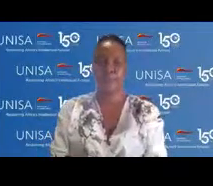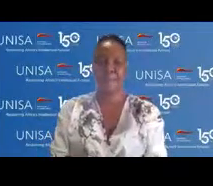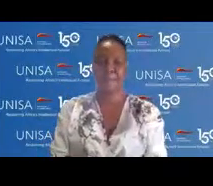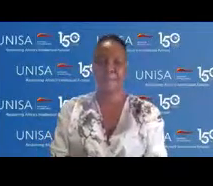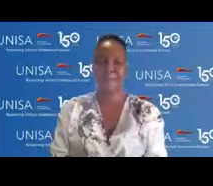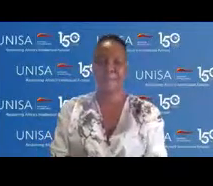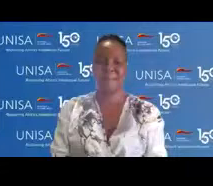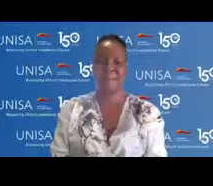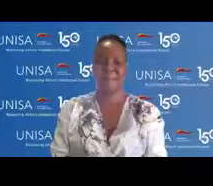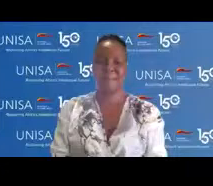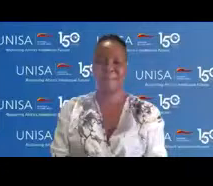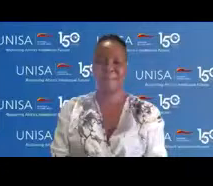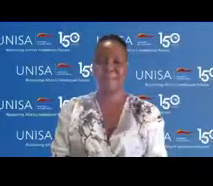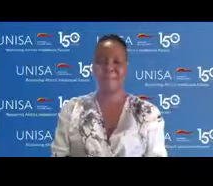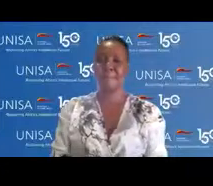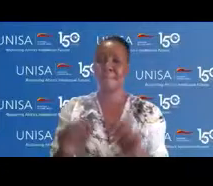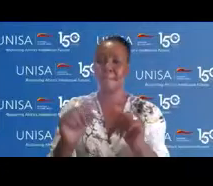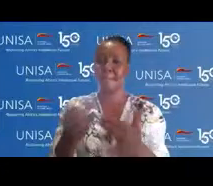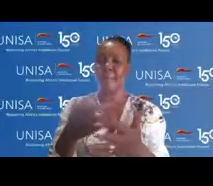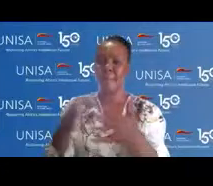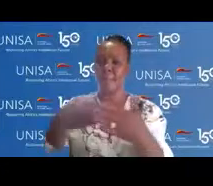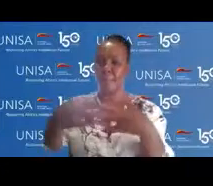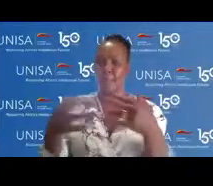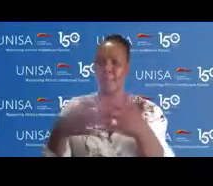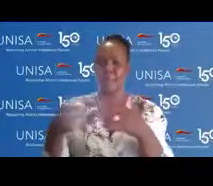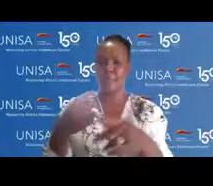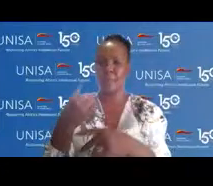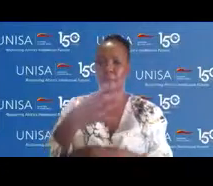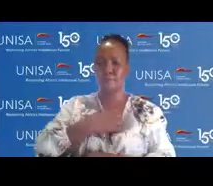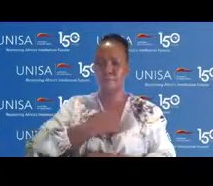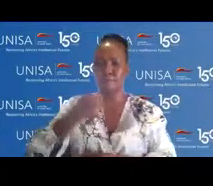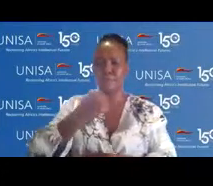So far, nobody's brave to post in the chat.